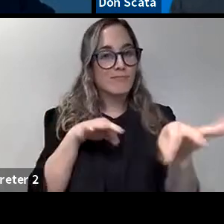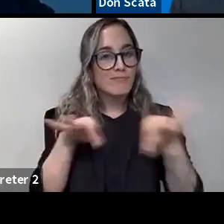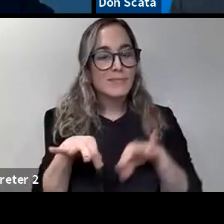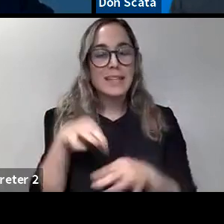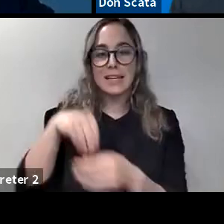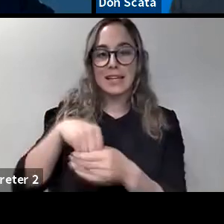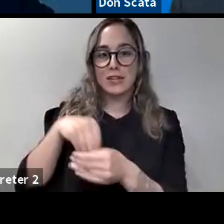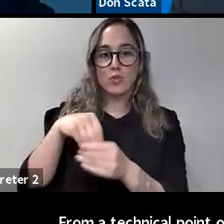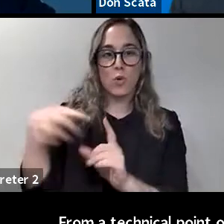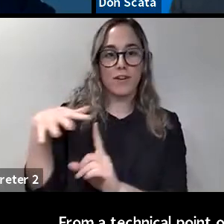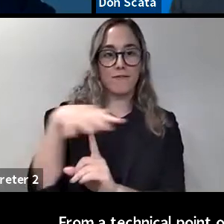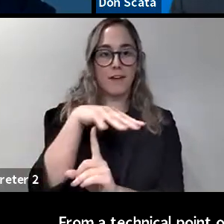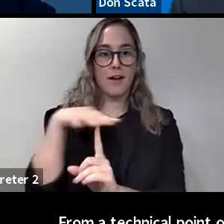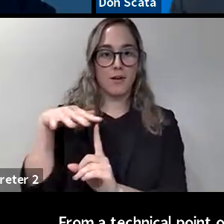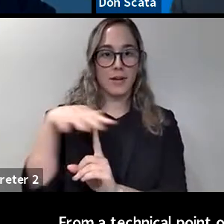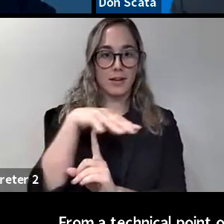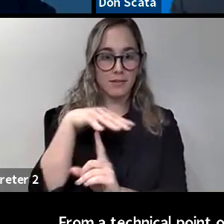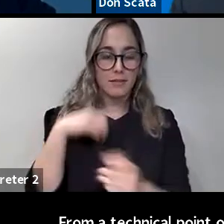environment,